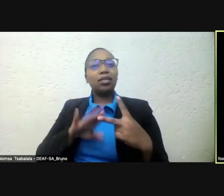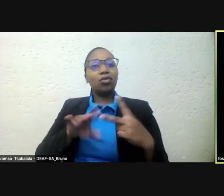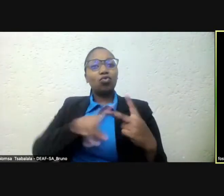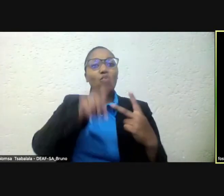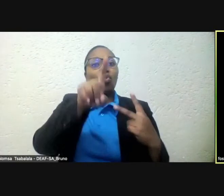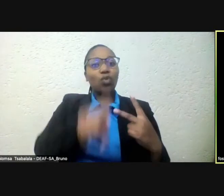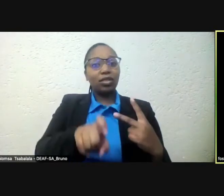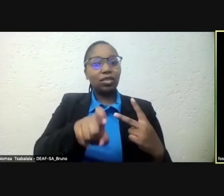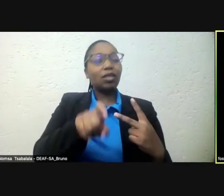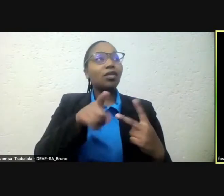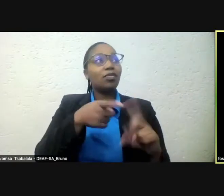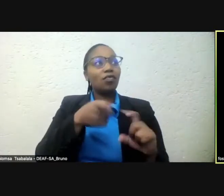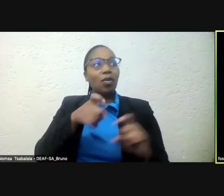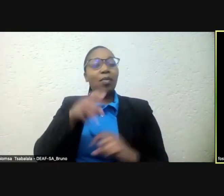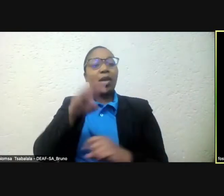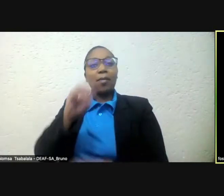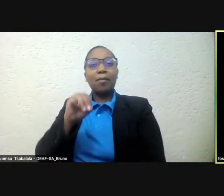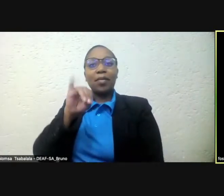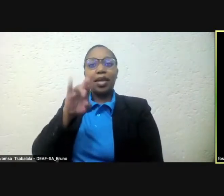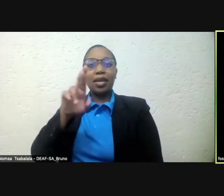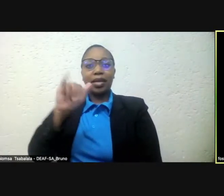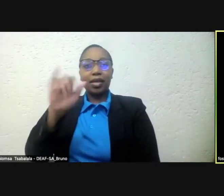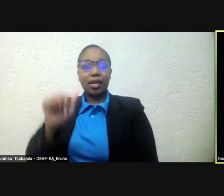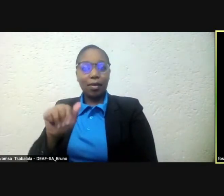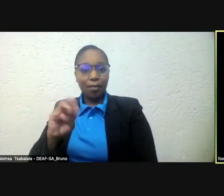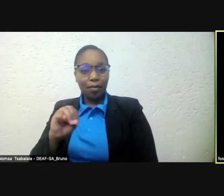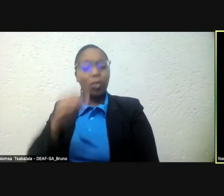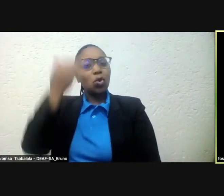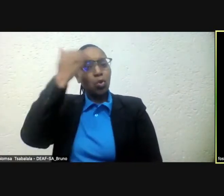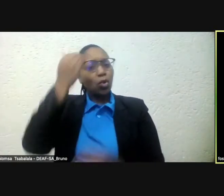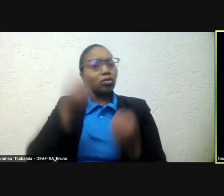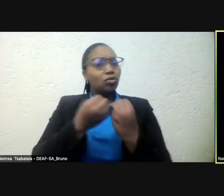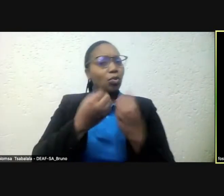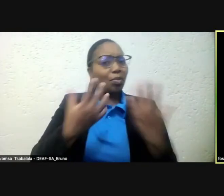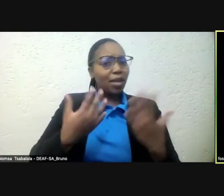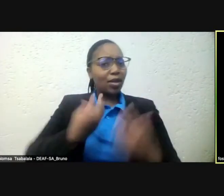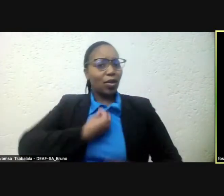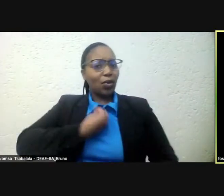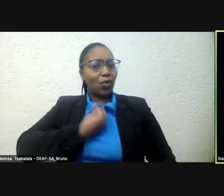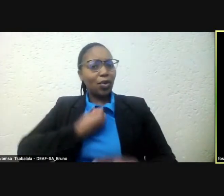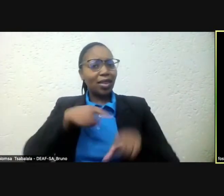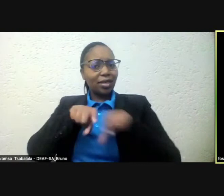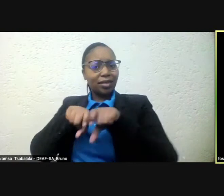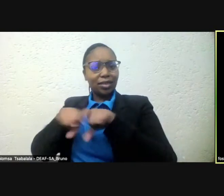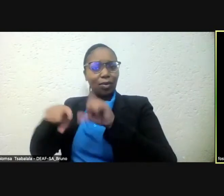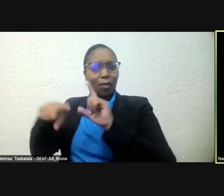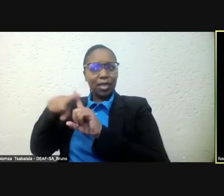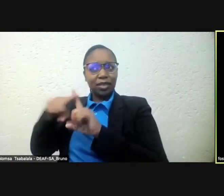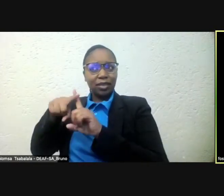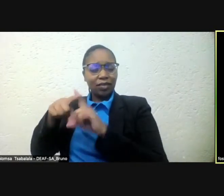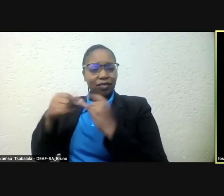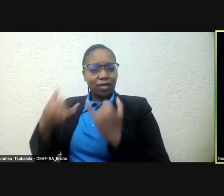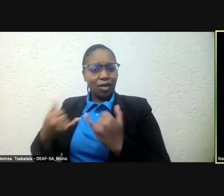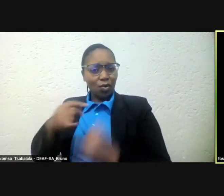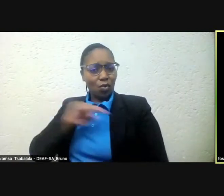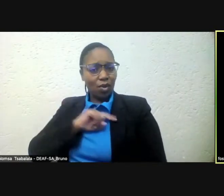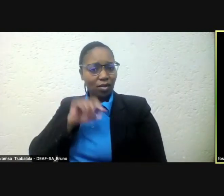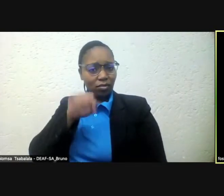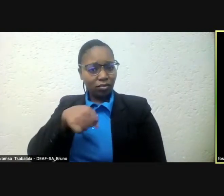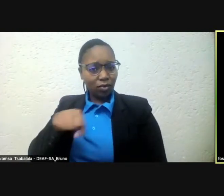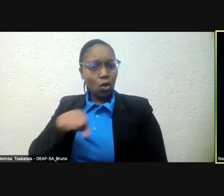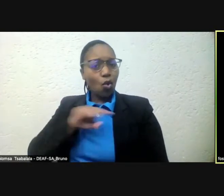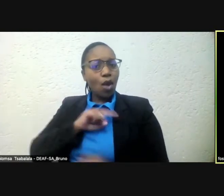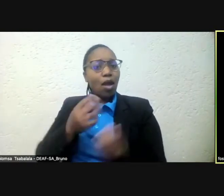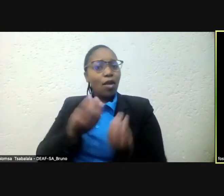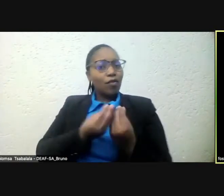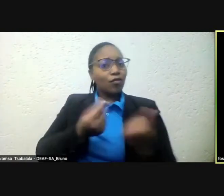as follows. Do you know why there are so many young people testing positive at the moment? Is it because fewer have been vaccinated, even though